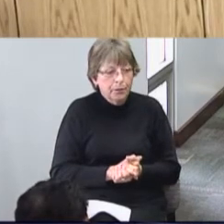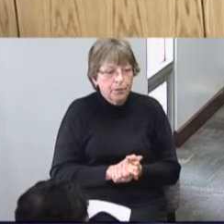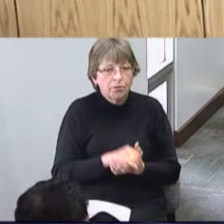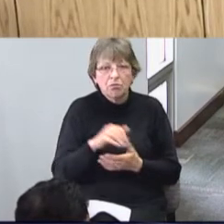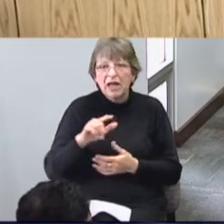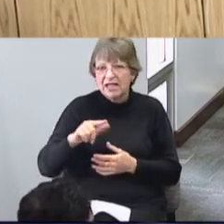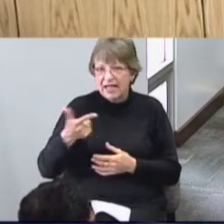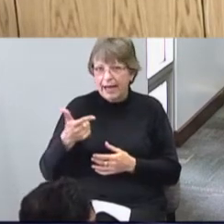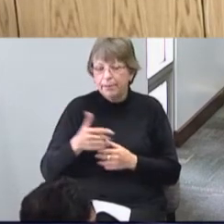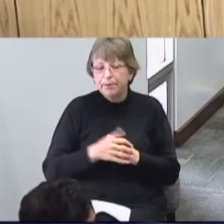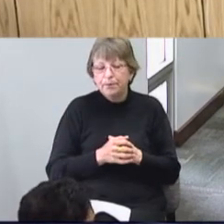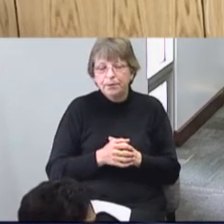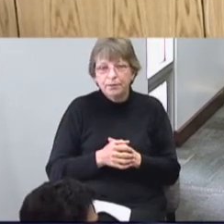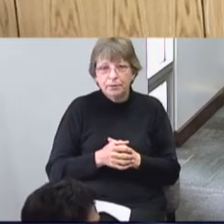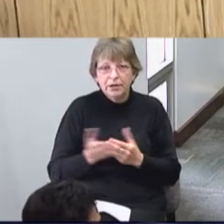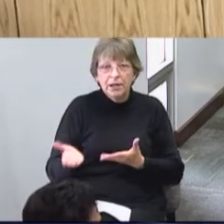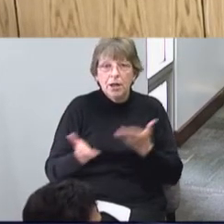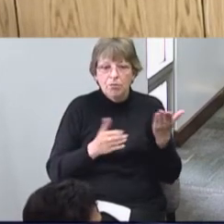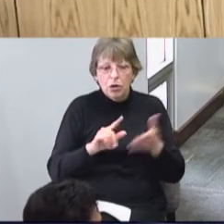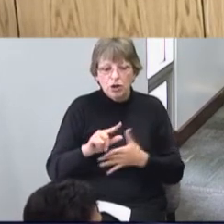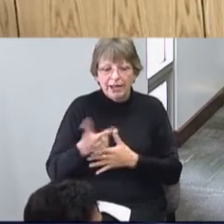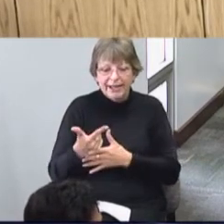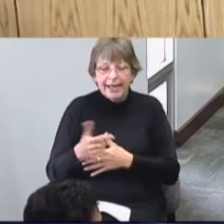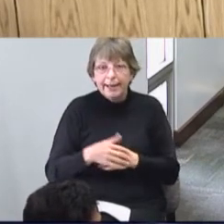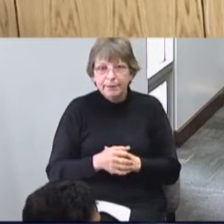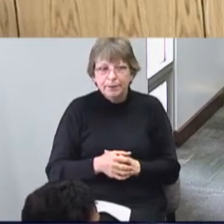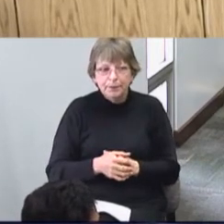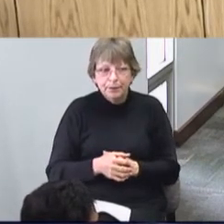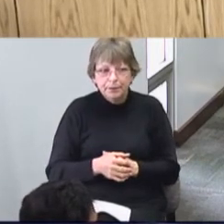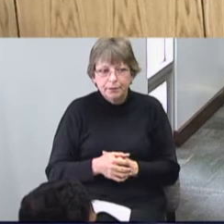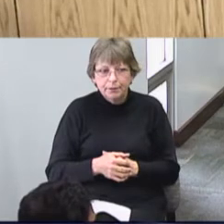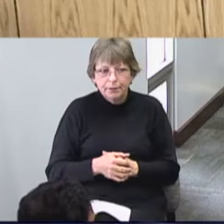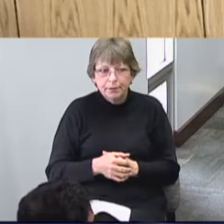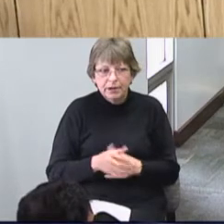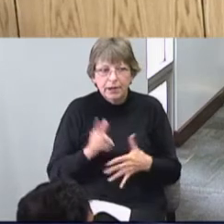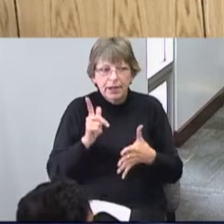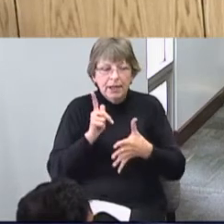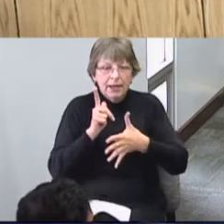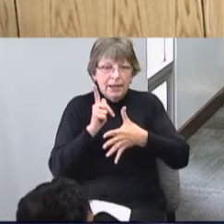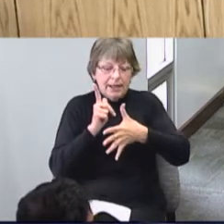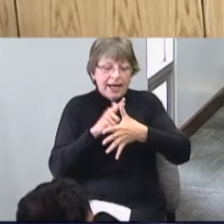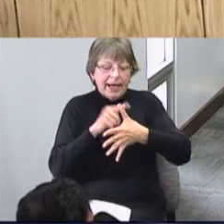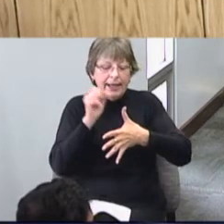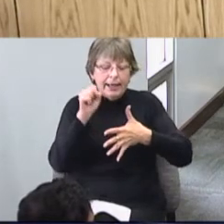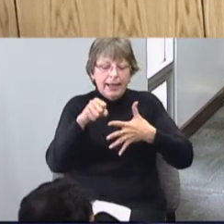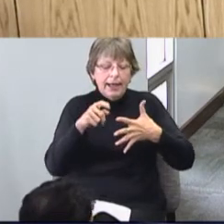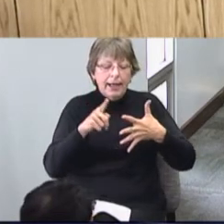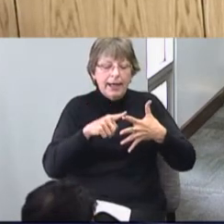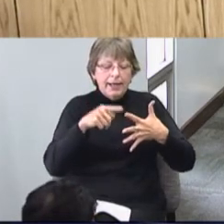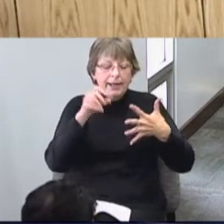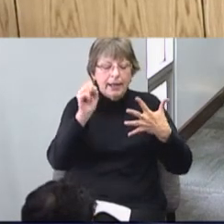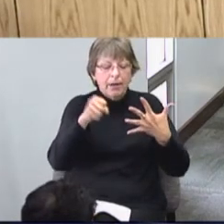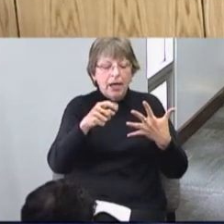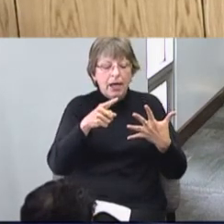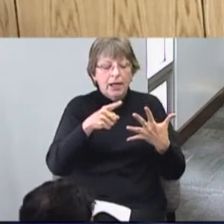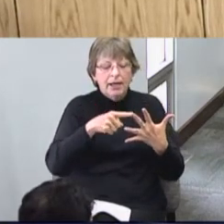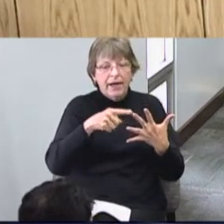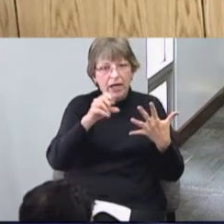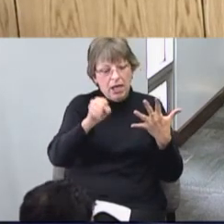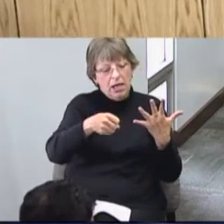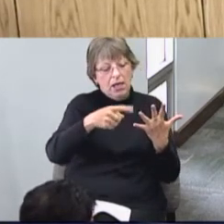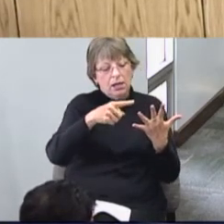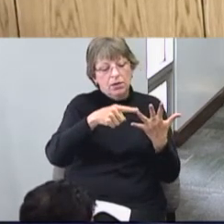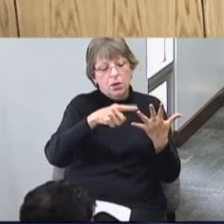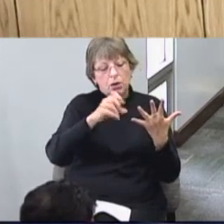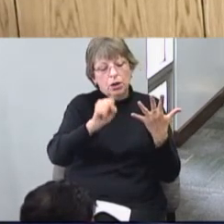Second. Motion and a second. Please call the roll. Deckett, Yes. Inskeep, Yes. Dayline,